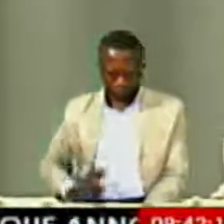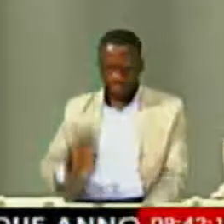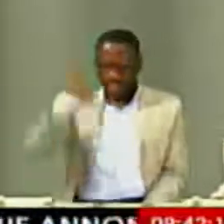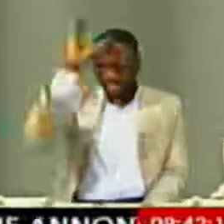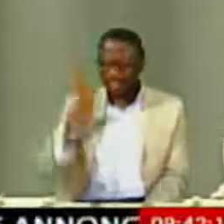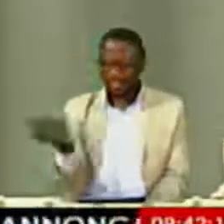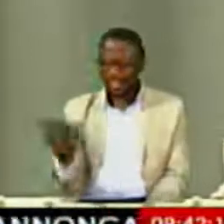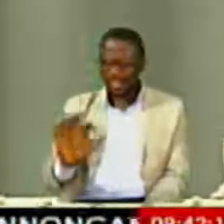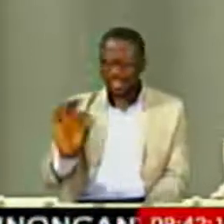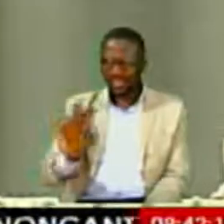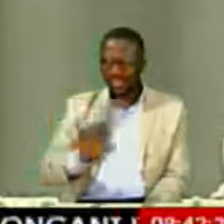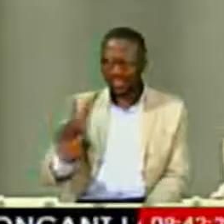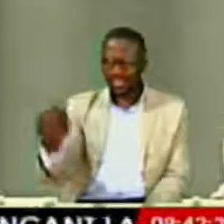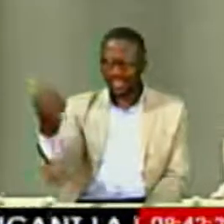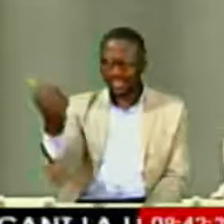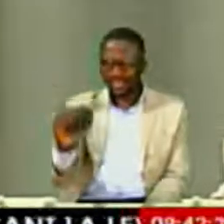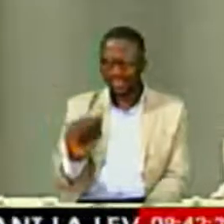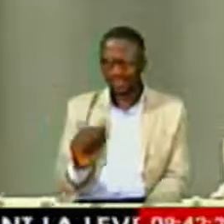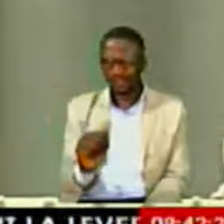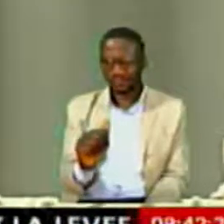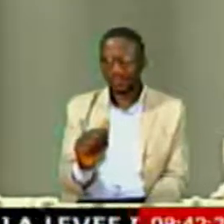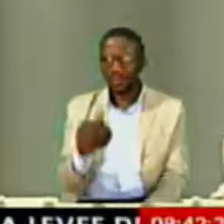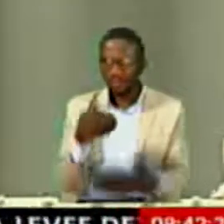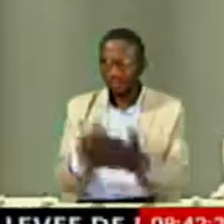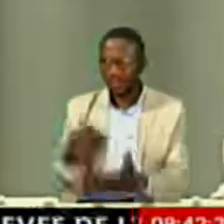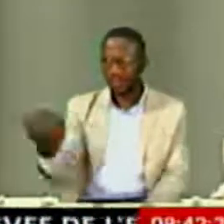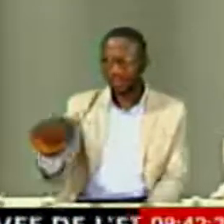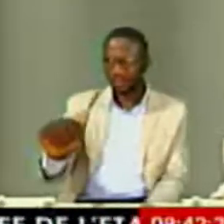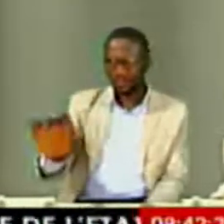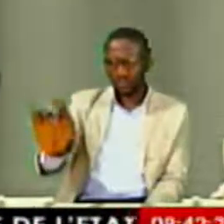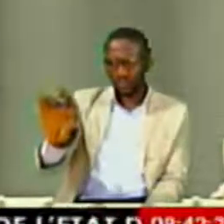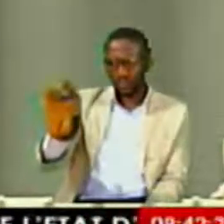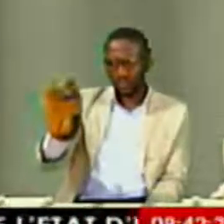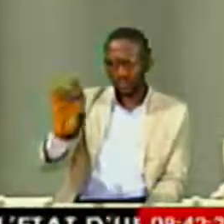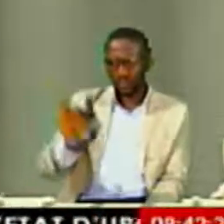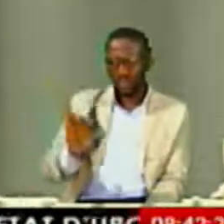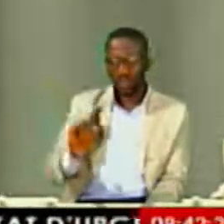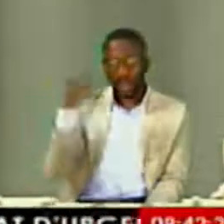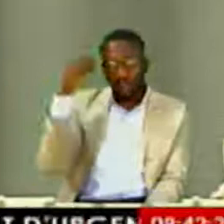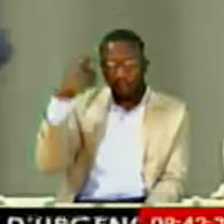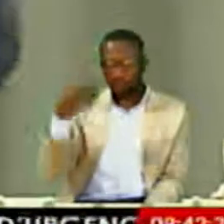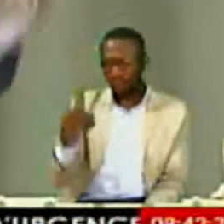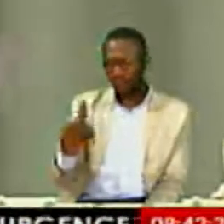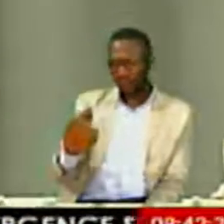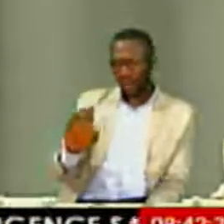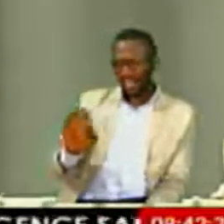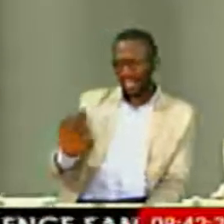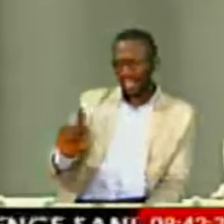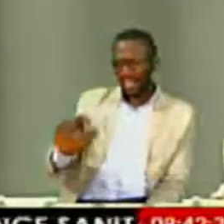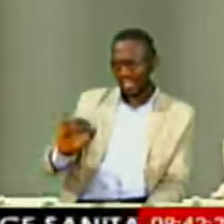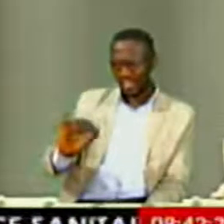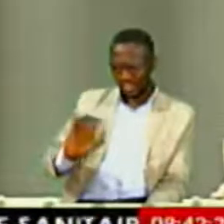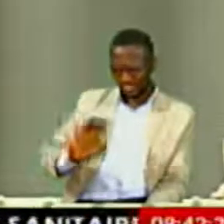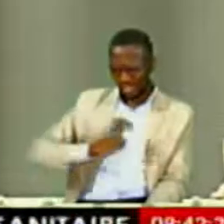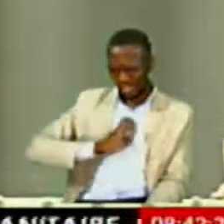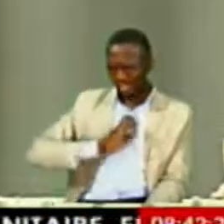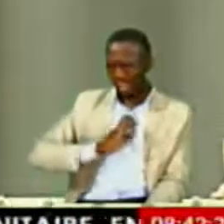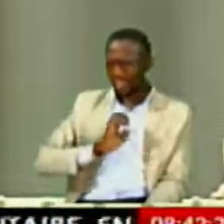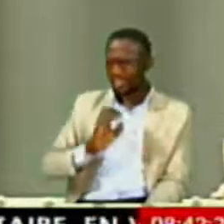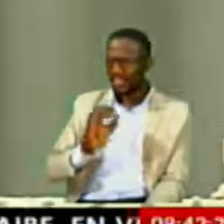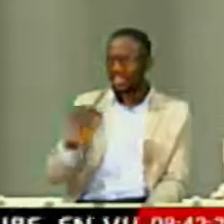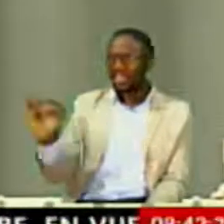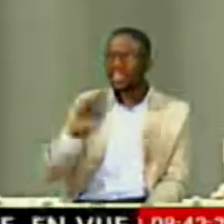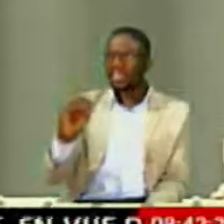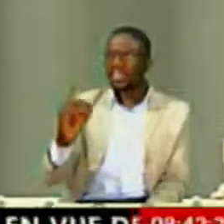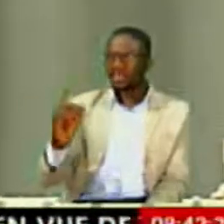verset 10, verse 10, et verset 18, and verse 18, Élie pour lui, il était le seul. For Elijah, he remained alone. Mais